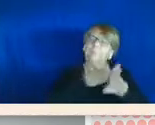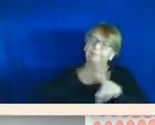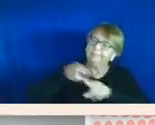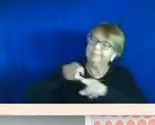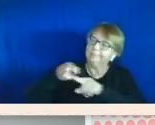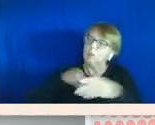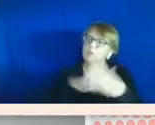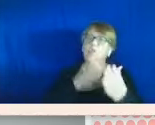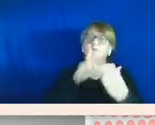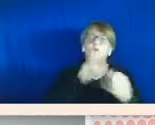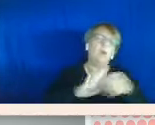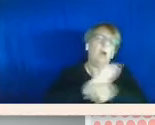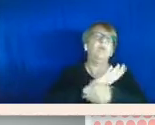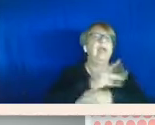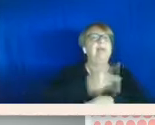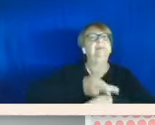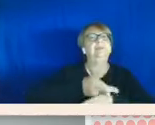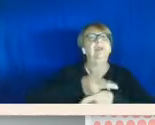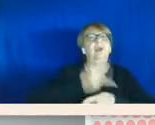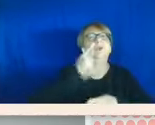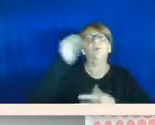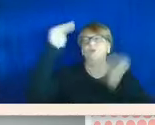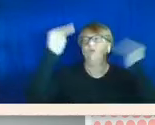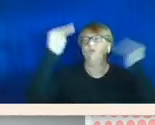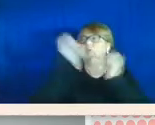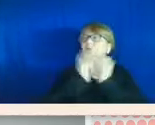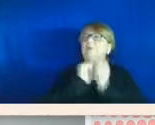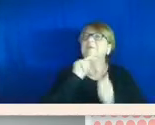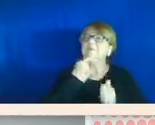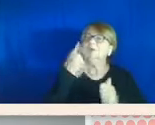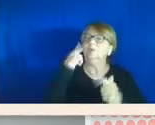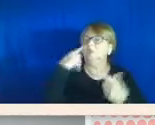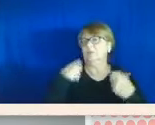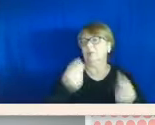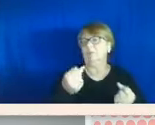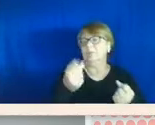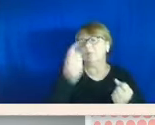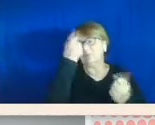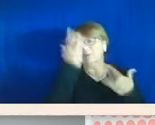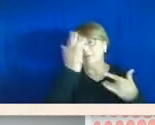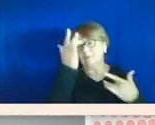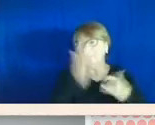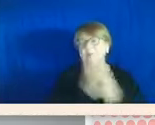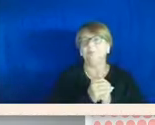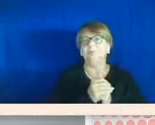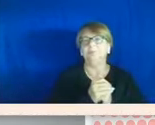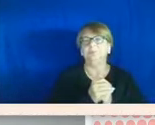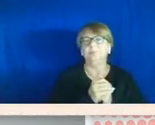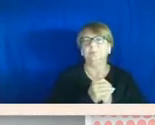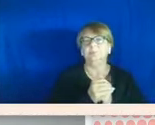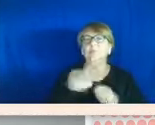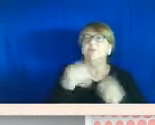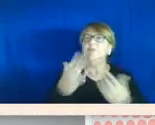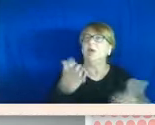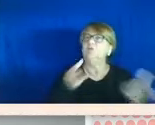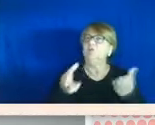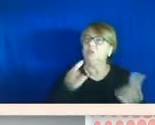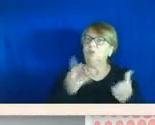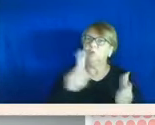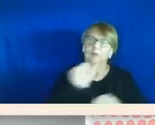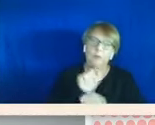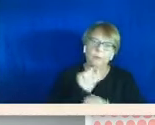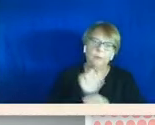care for adults with serious mental illness. And they provide services where they work, go to school if